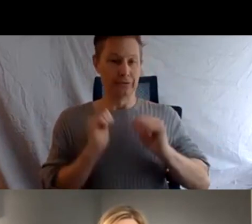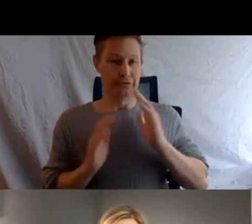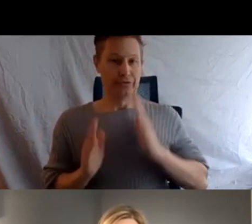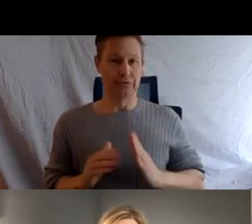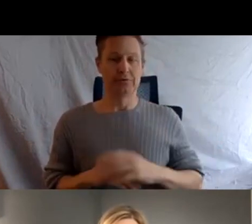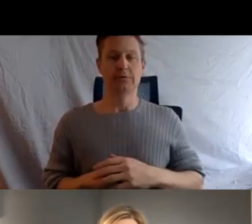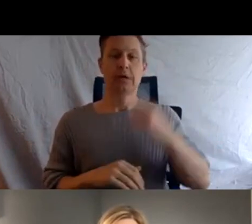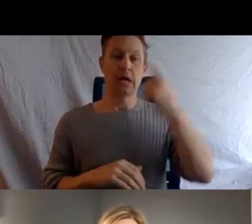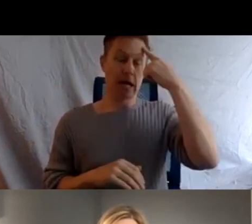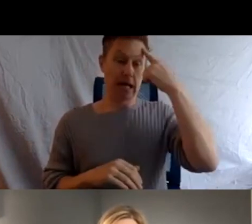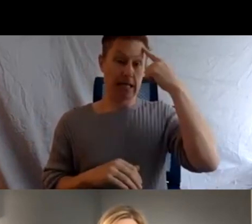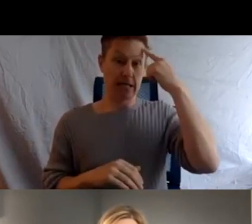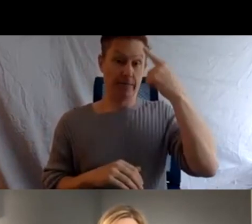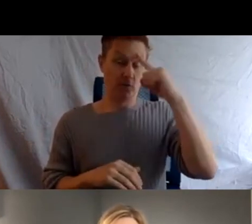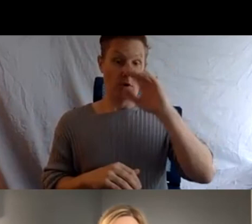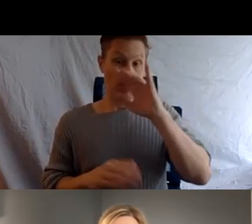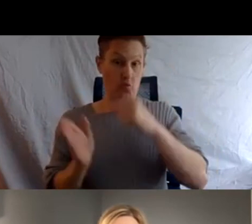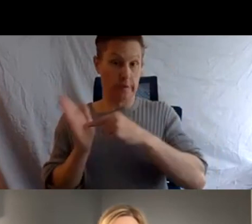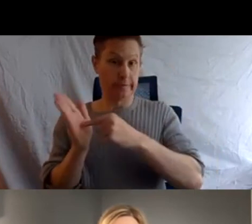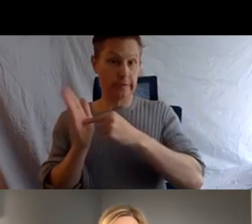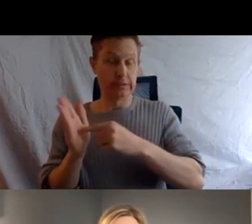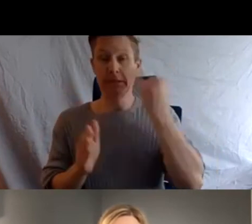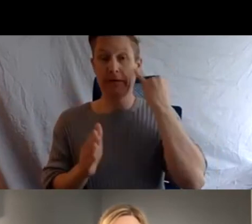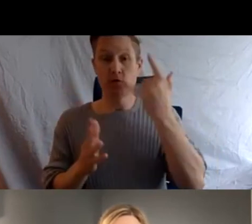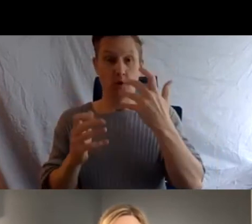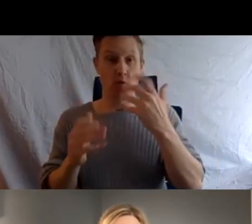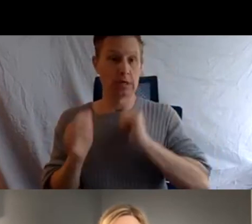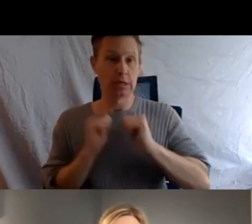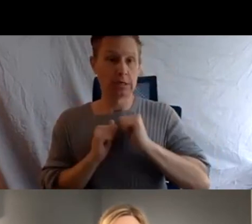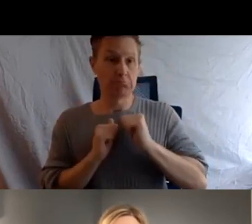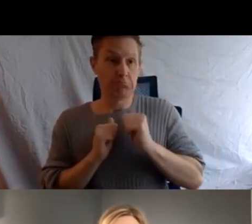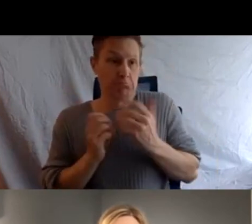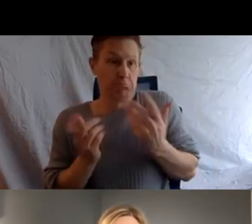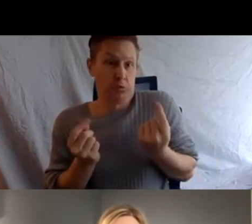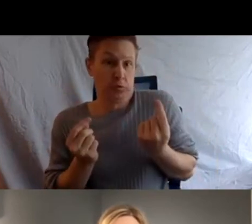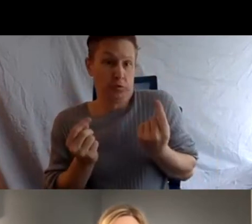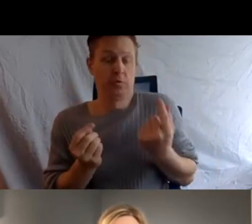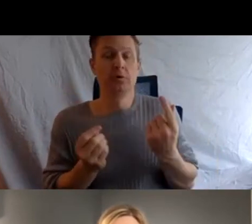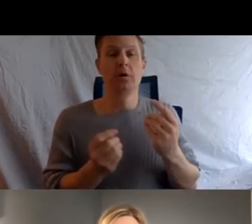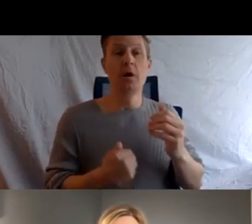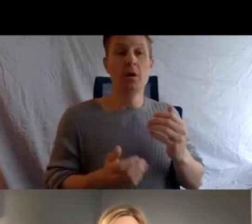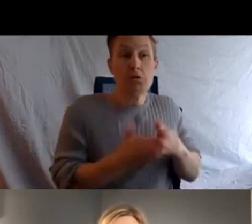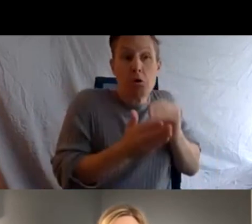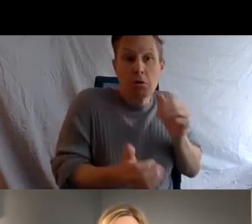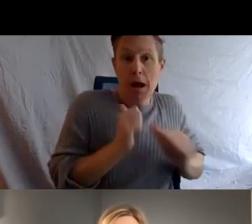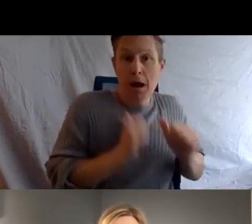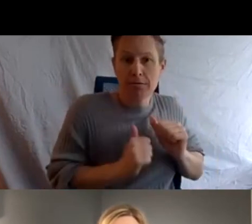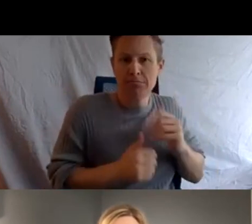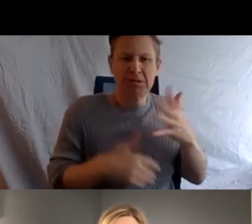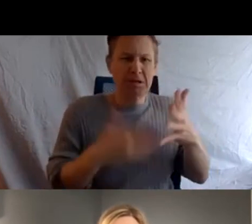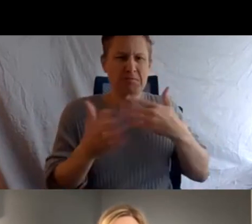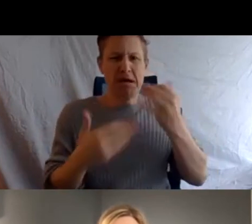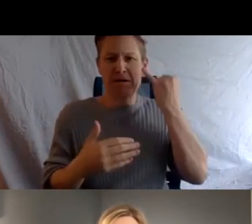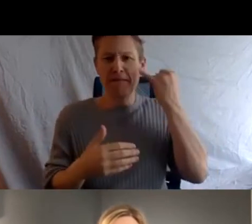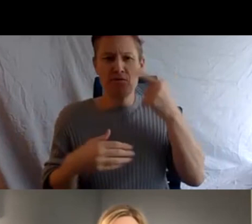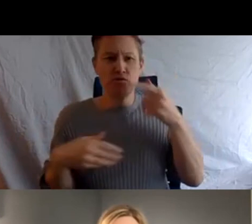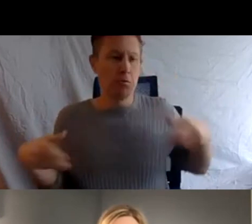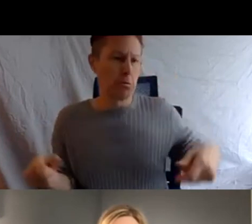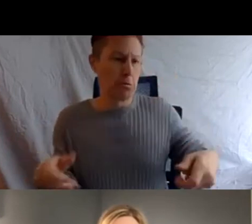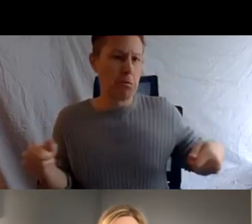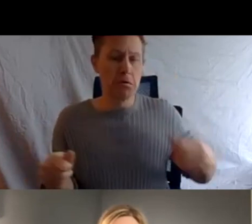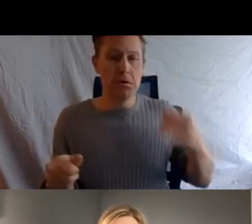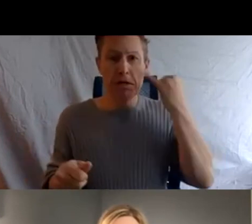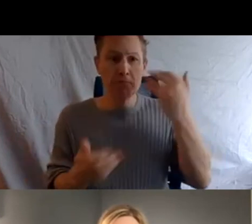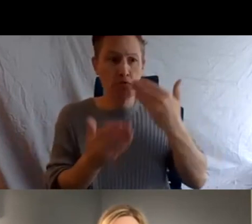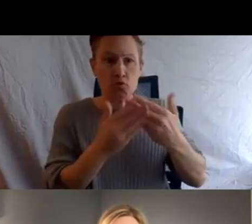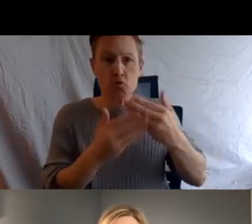that representation is like, if you want to act, learn to act. Like, it won't matter if you're in a wheelchair. If you have if you're a